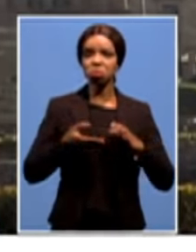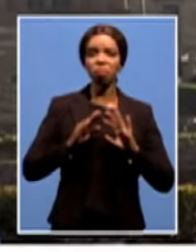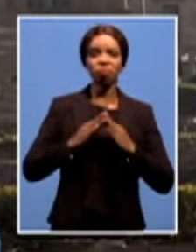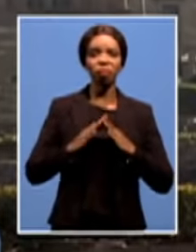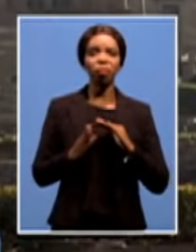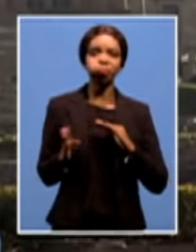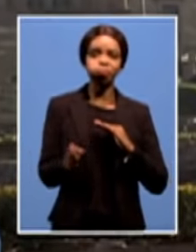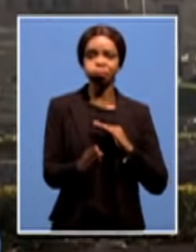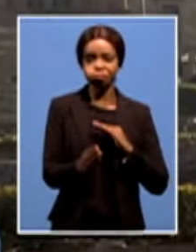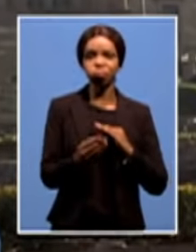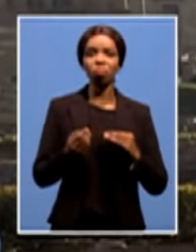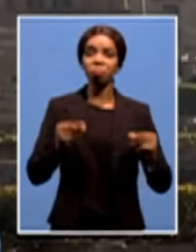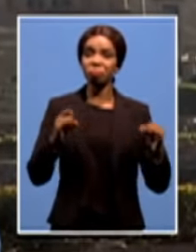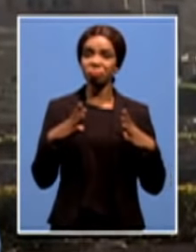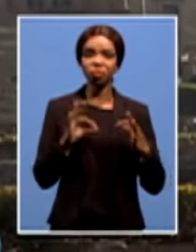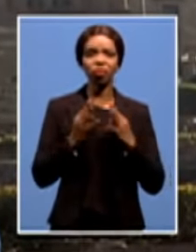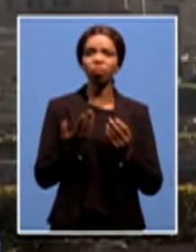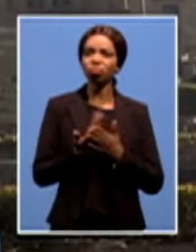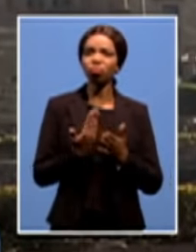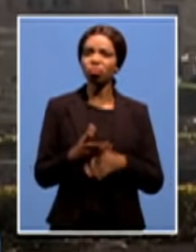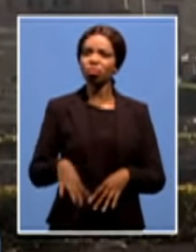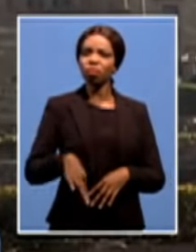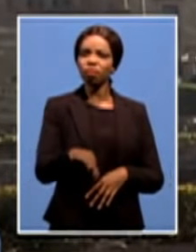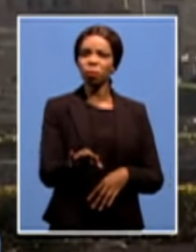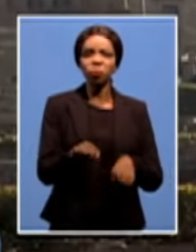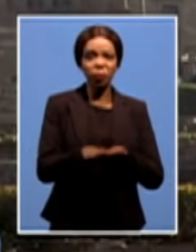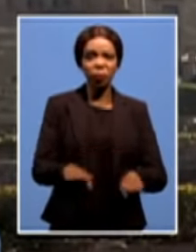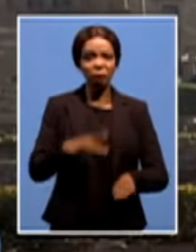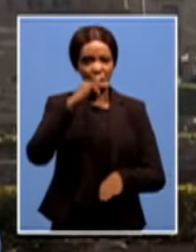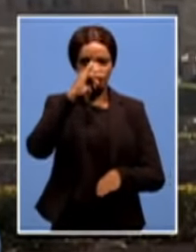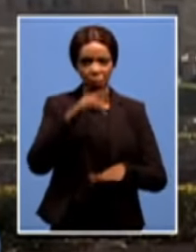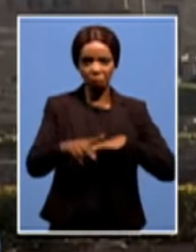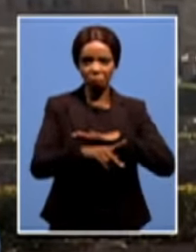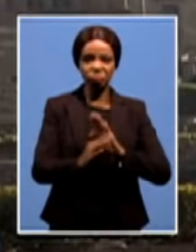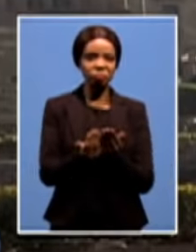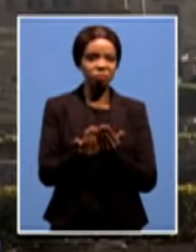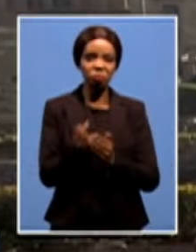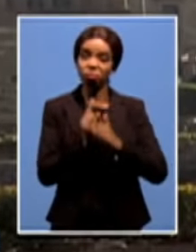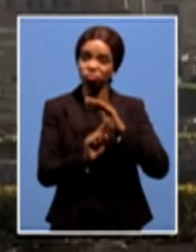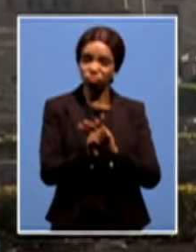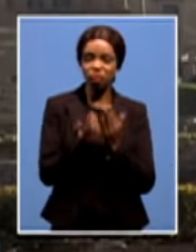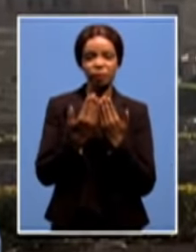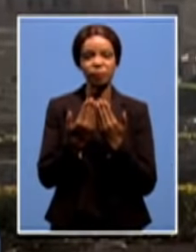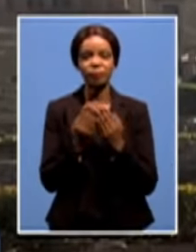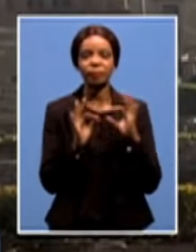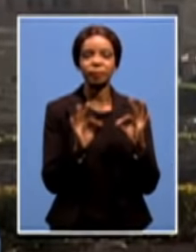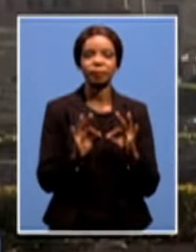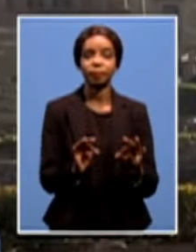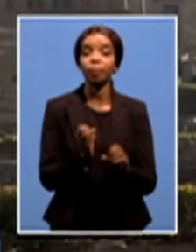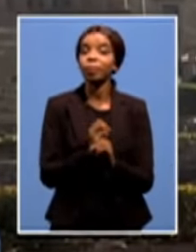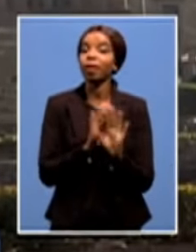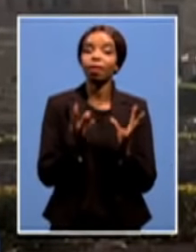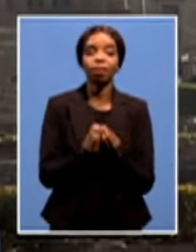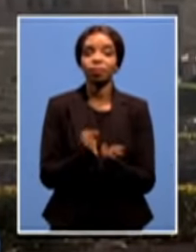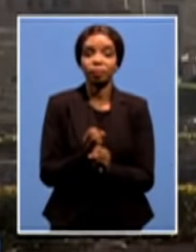afford to send their children to preschools and get this additional support right at the beginning. So